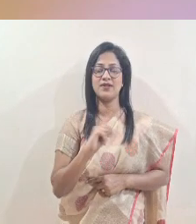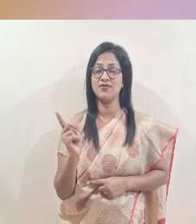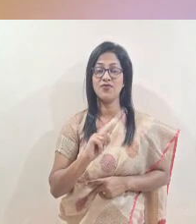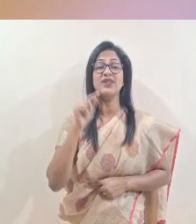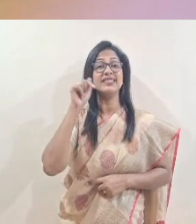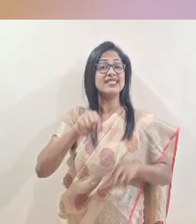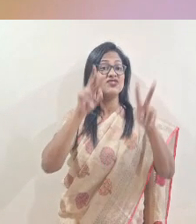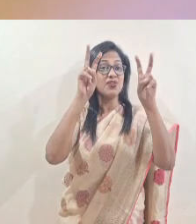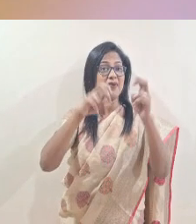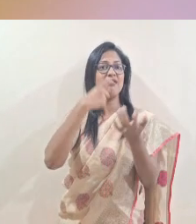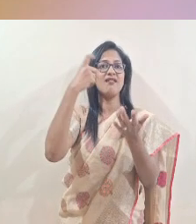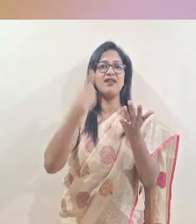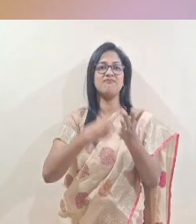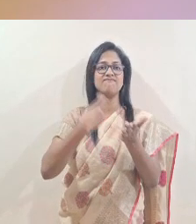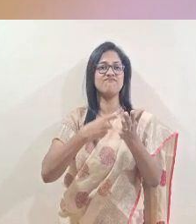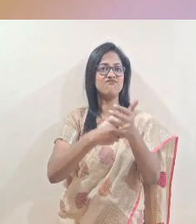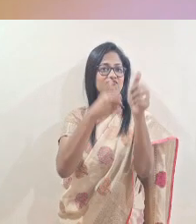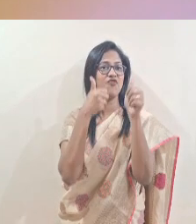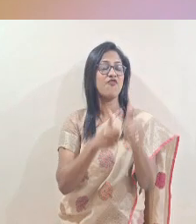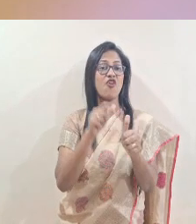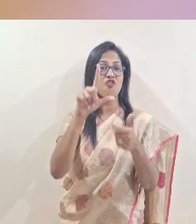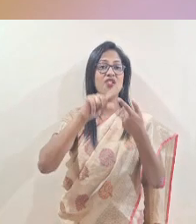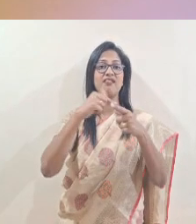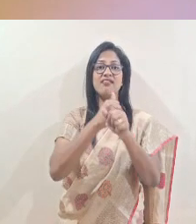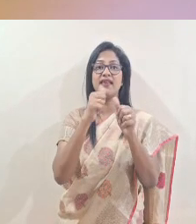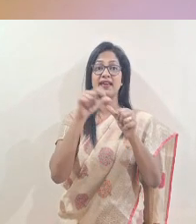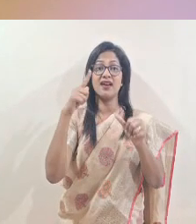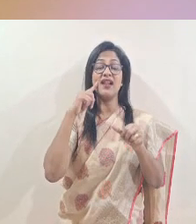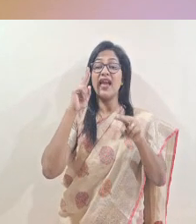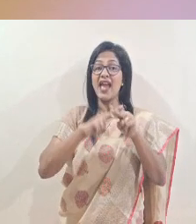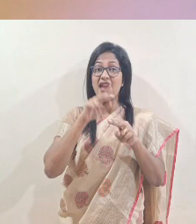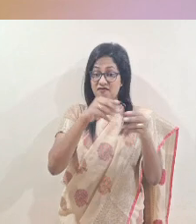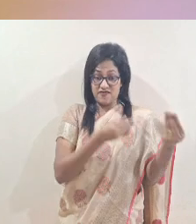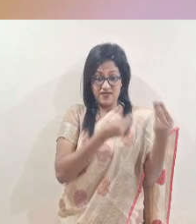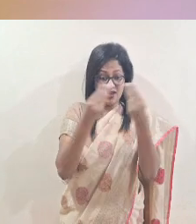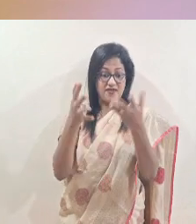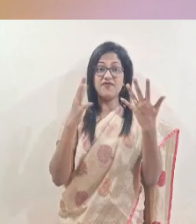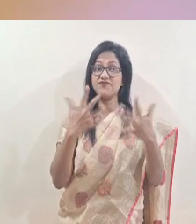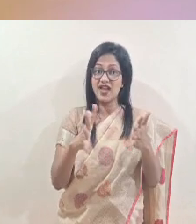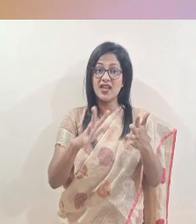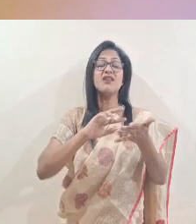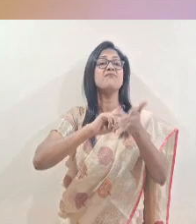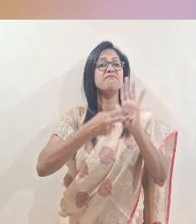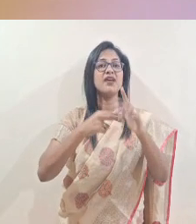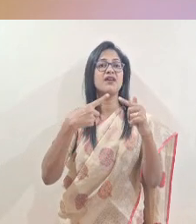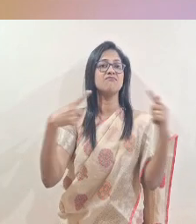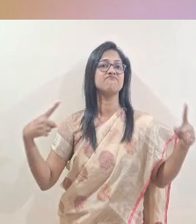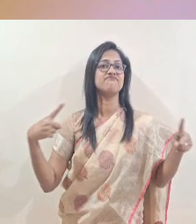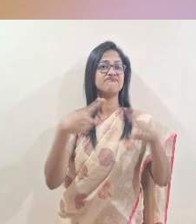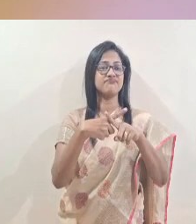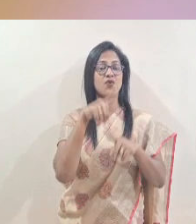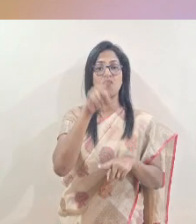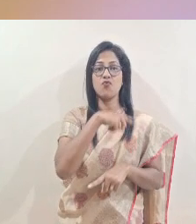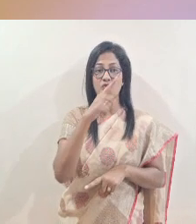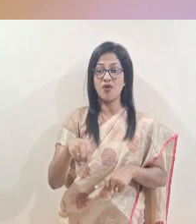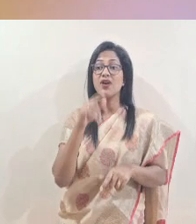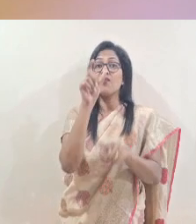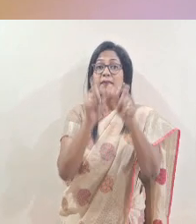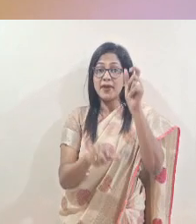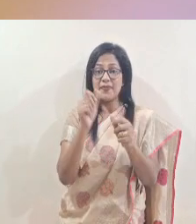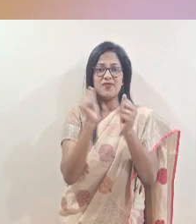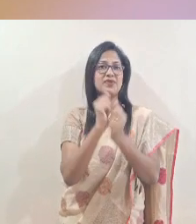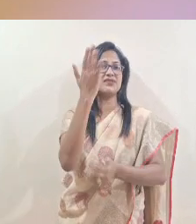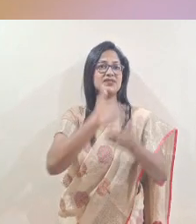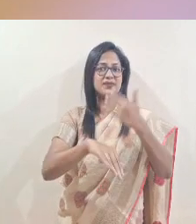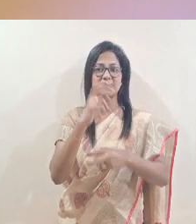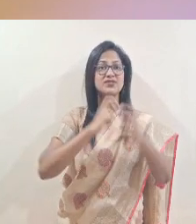become a subject of legality, which means it's an offense if you do not deliver this. Because most passengers with